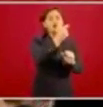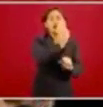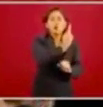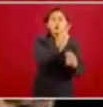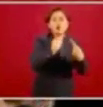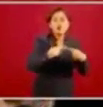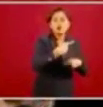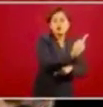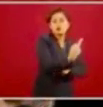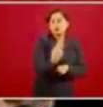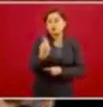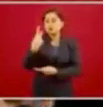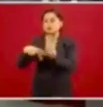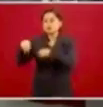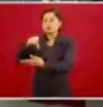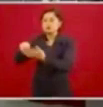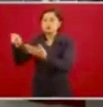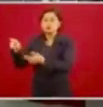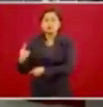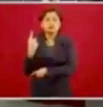send one member of the family.